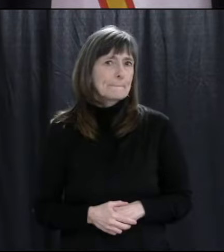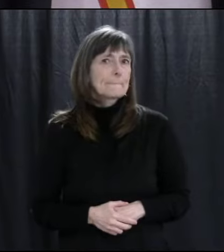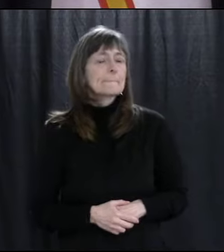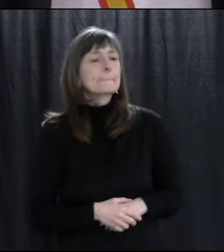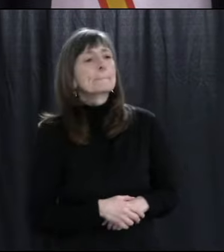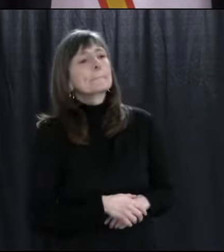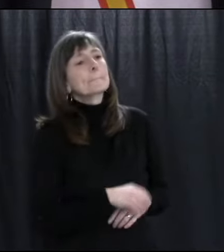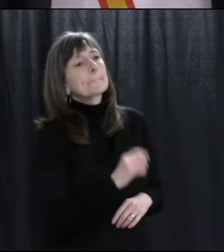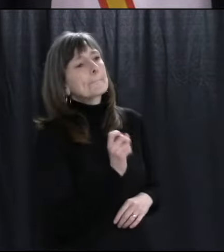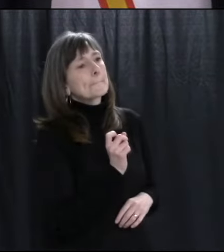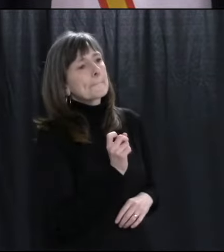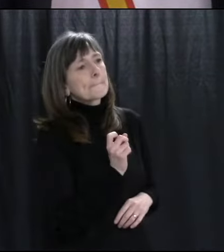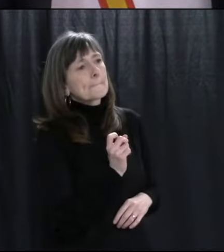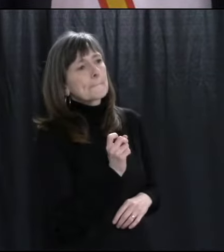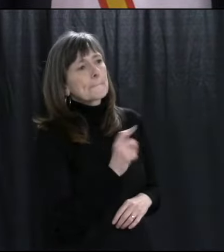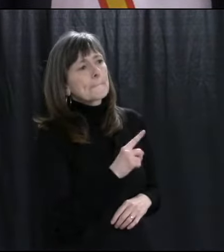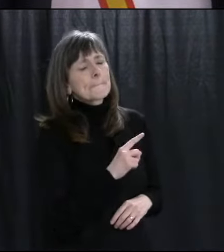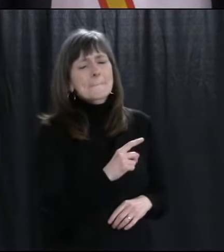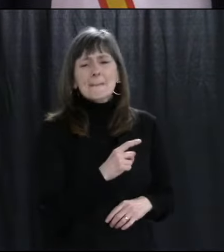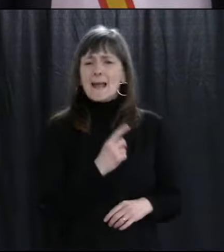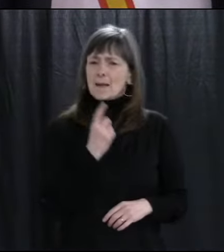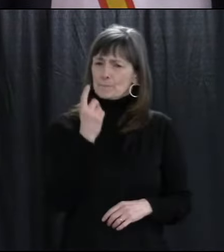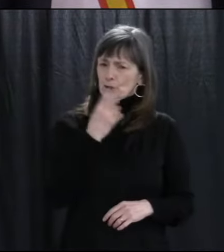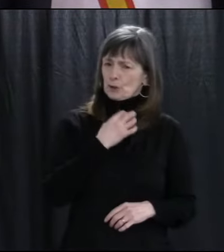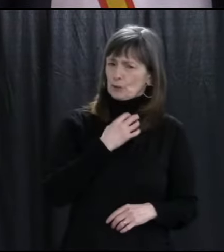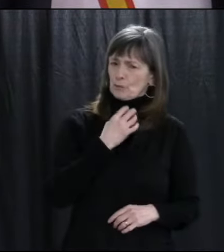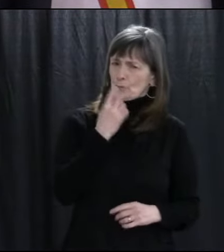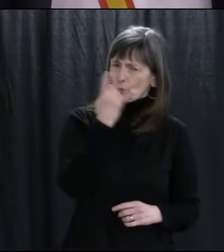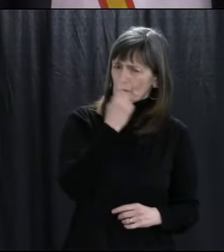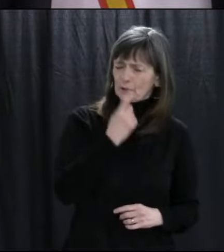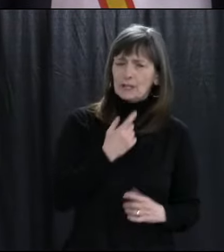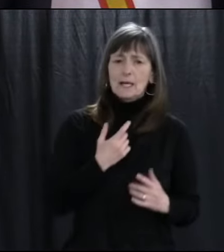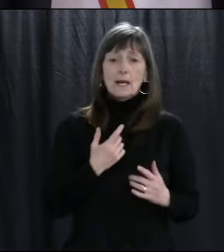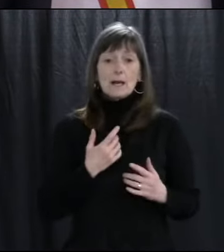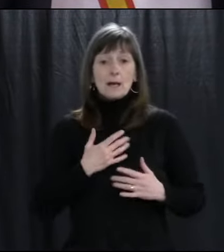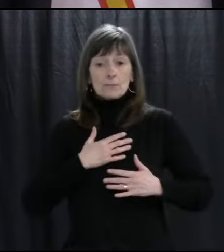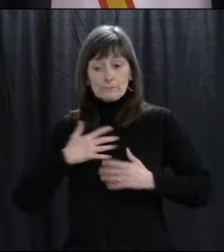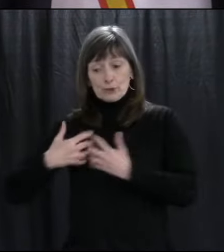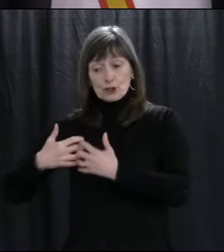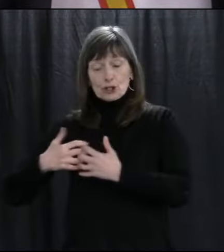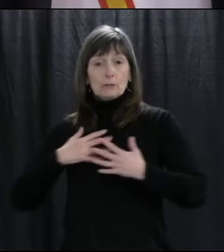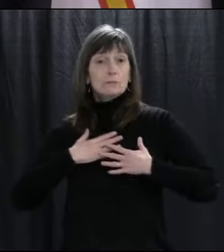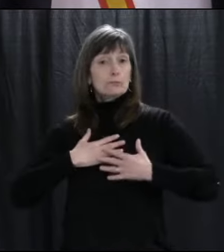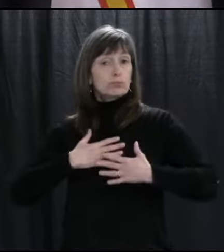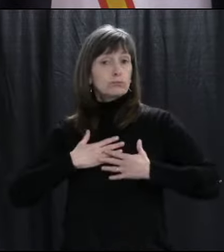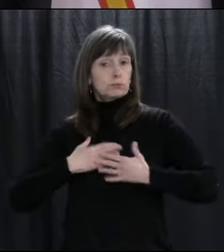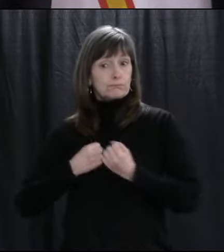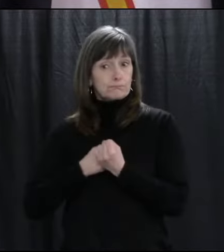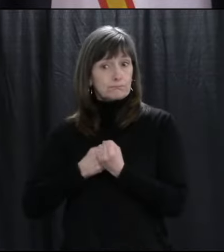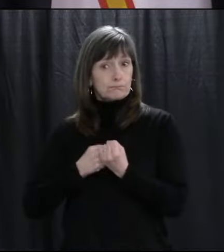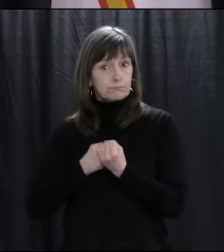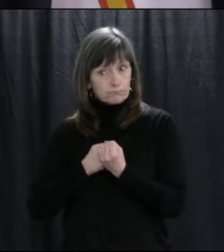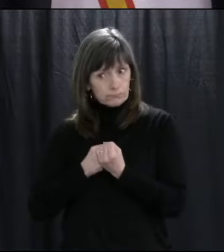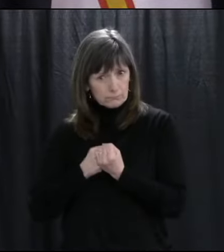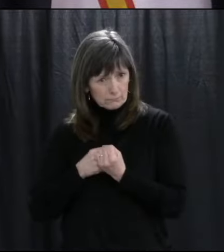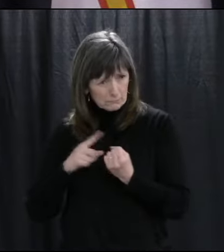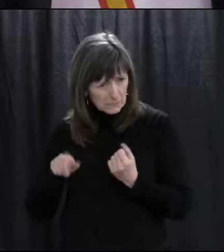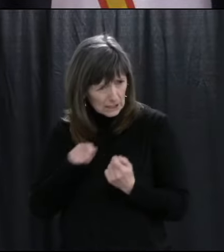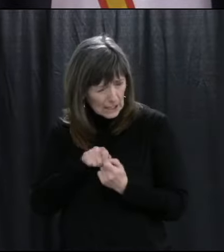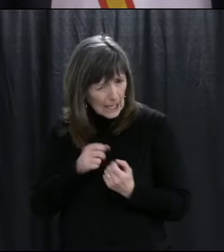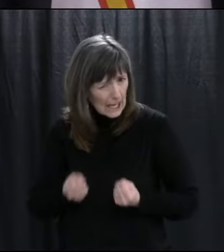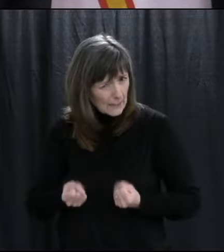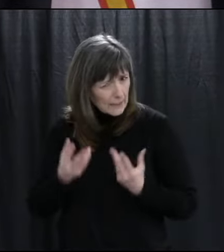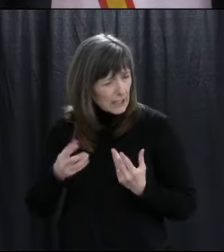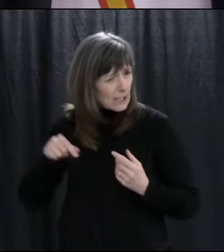Yeah, I'm wondering about ventilators in the province. Can you give the exact numbers if the province